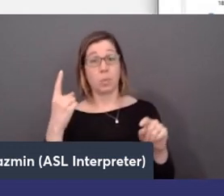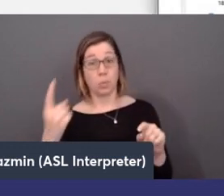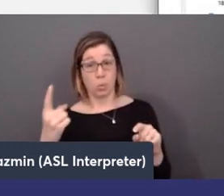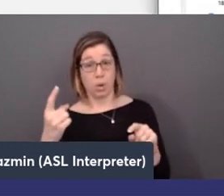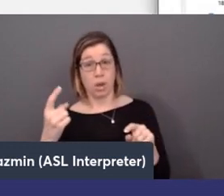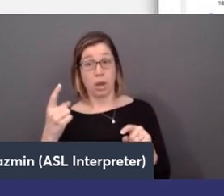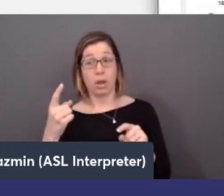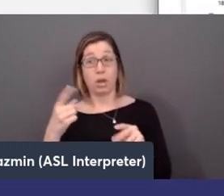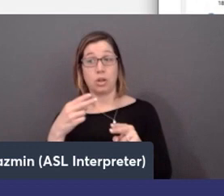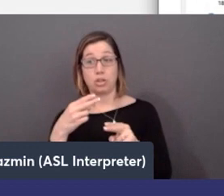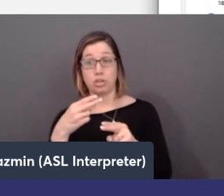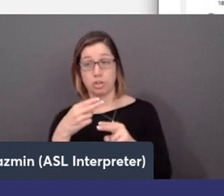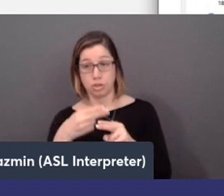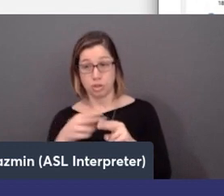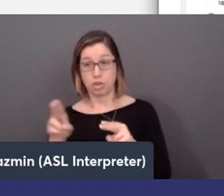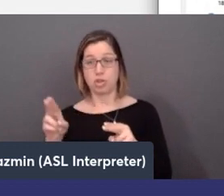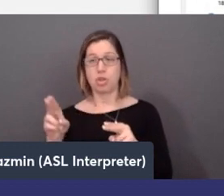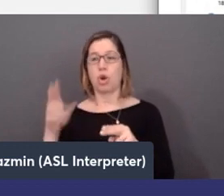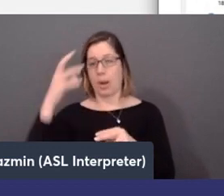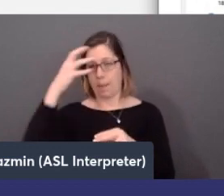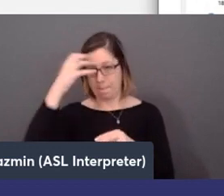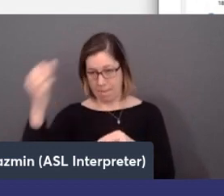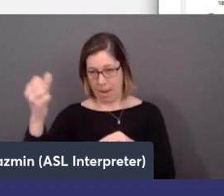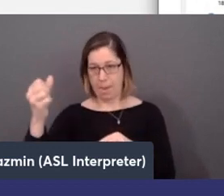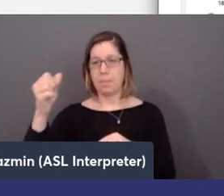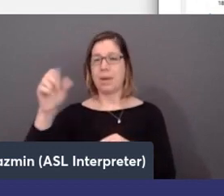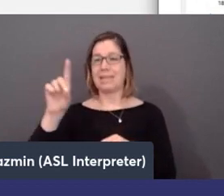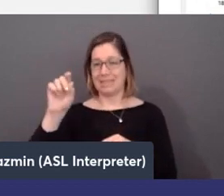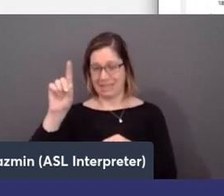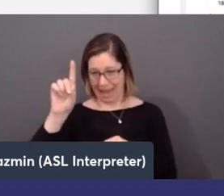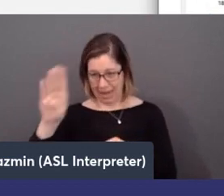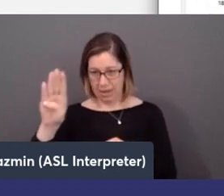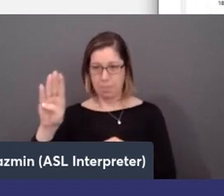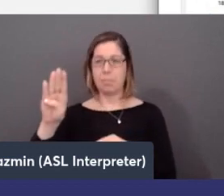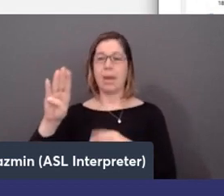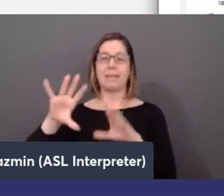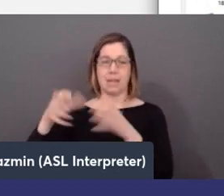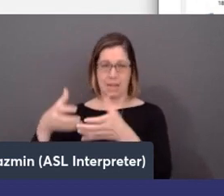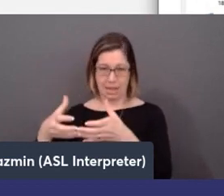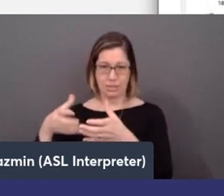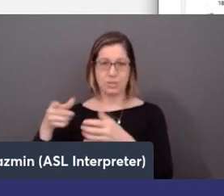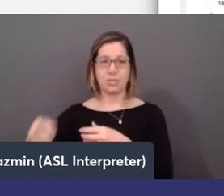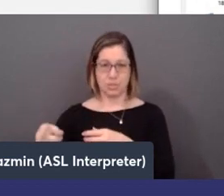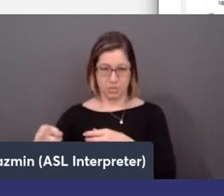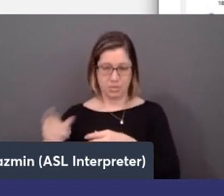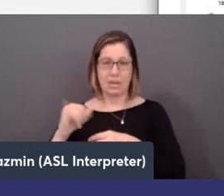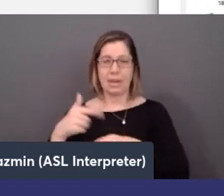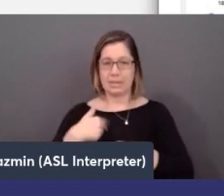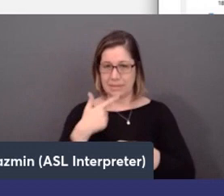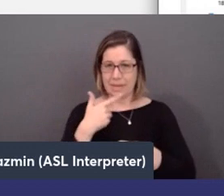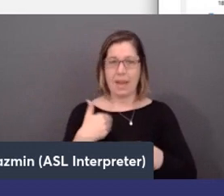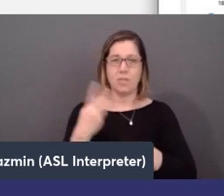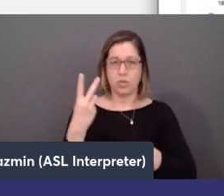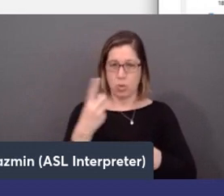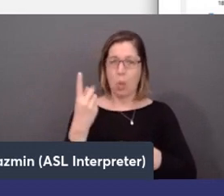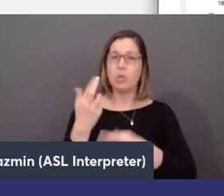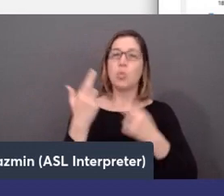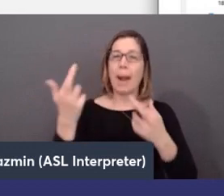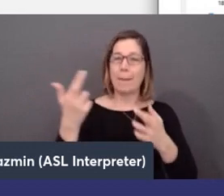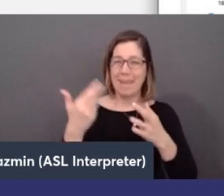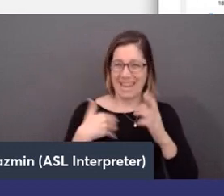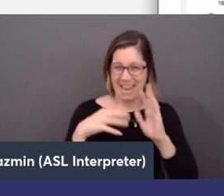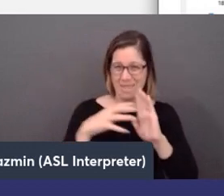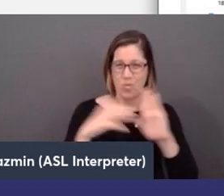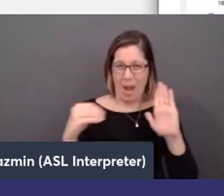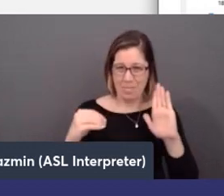MemoryDB data tiering cluster, right? So I have two nodes in this case. Like I said, we will always recommend to have a replica.